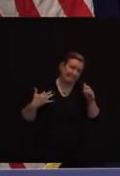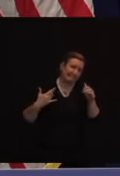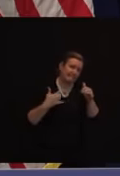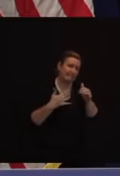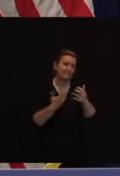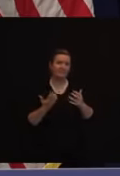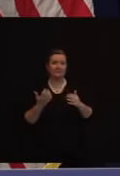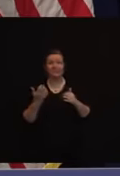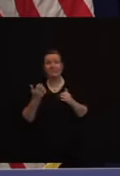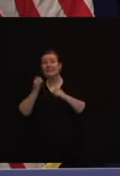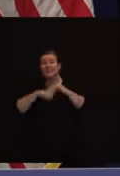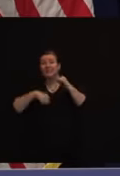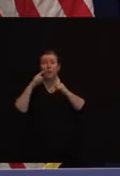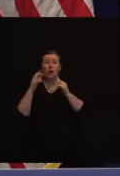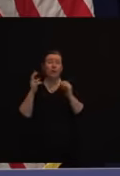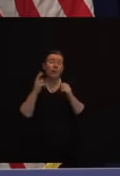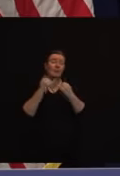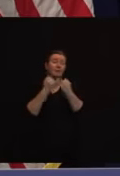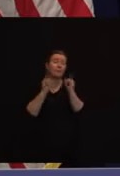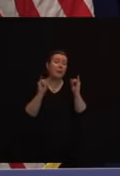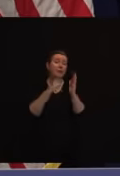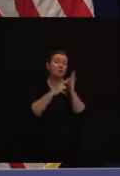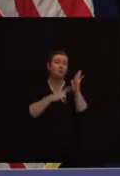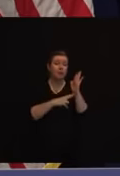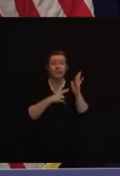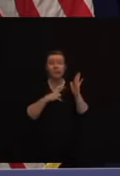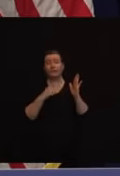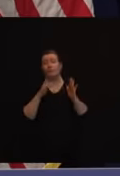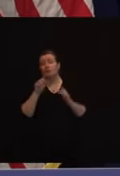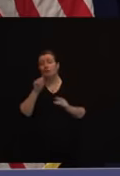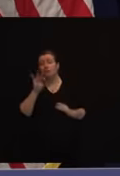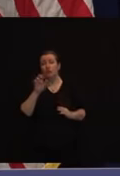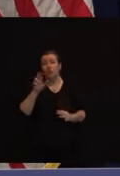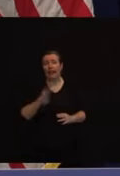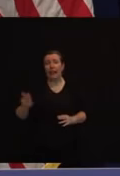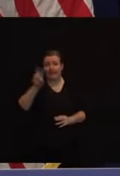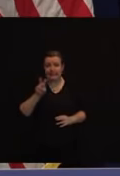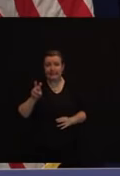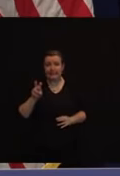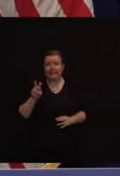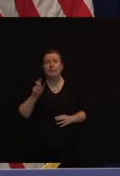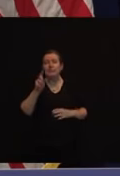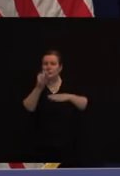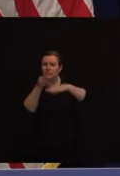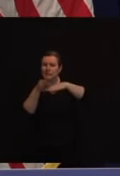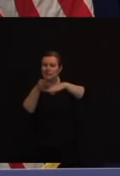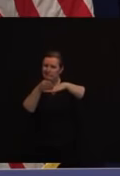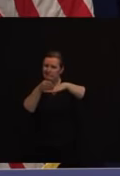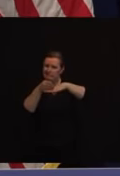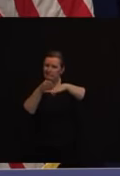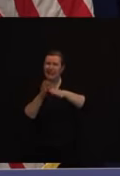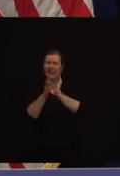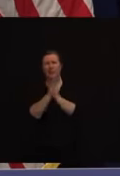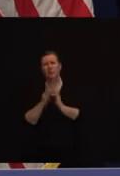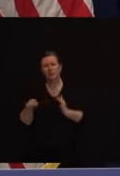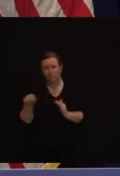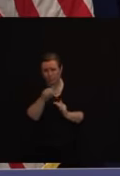we've gone to a better place within the past day or two. I would say to folks, continue, please. We know this